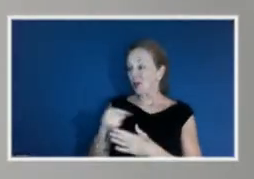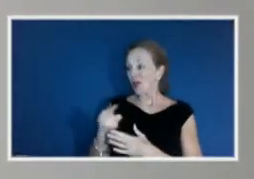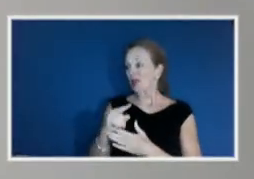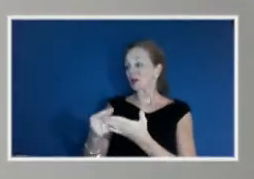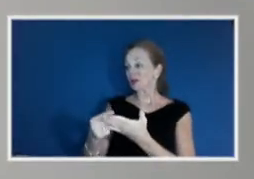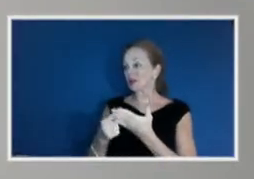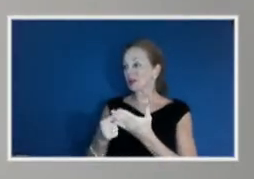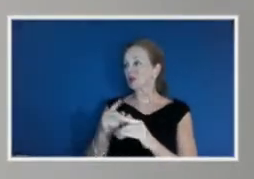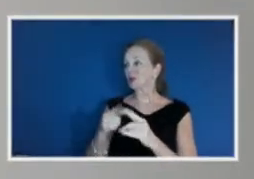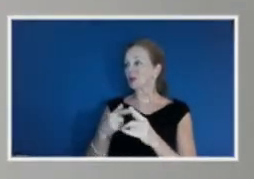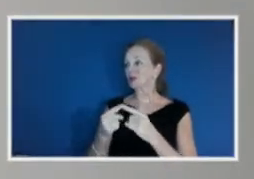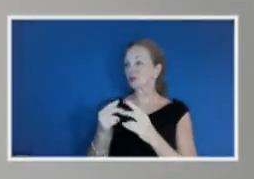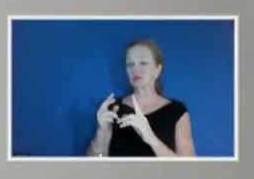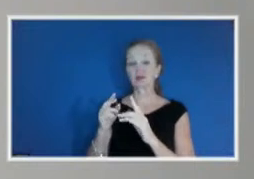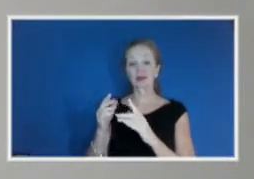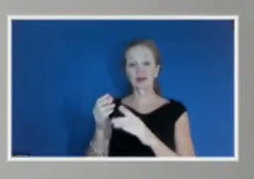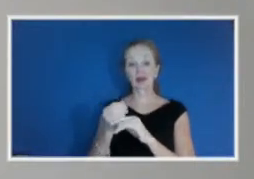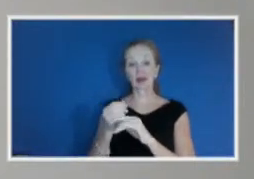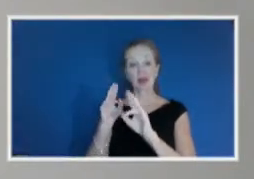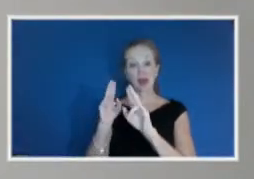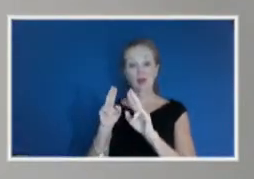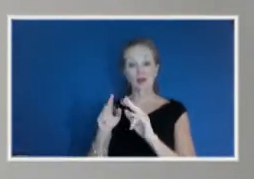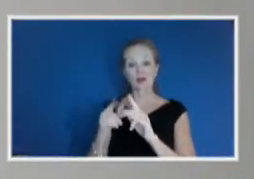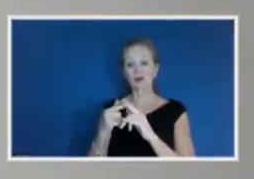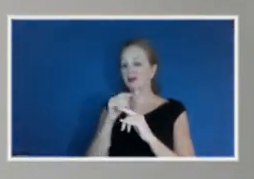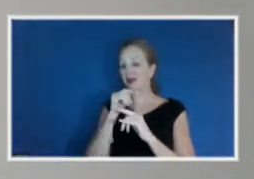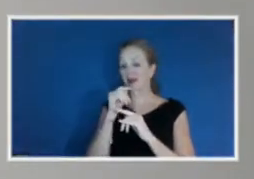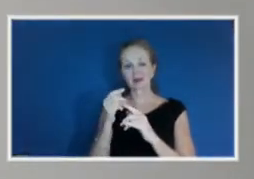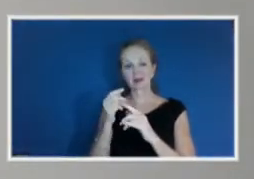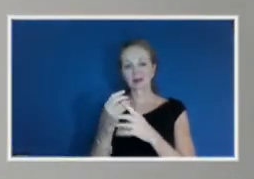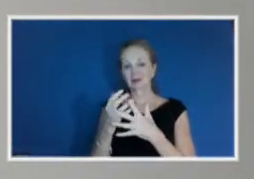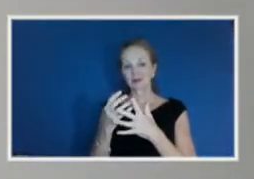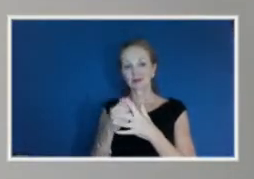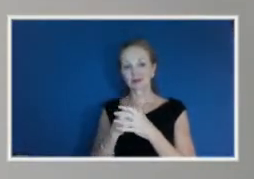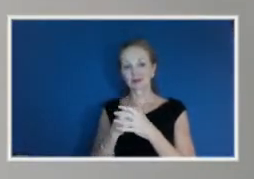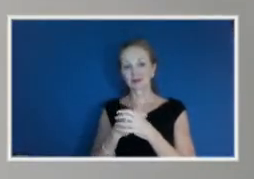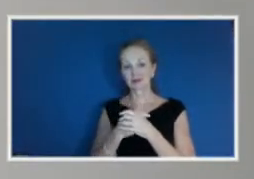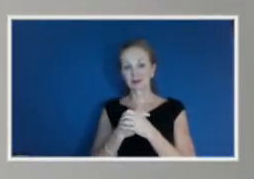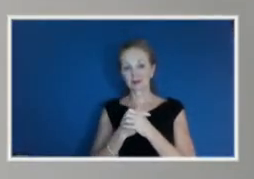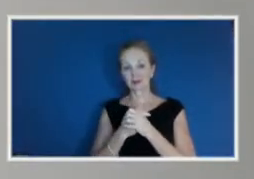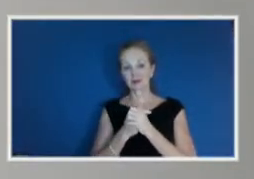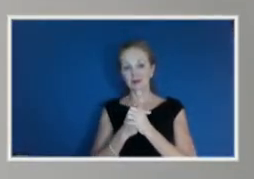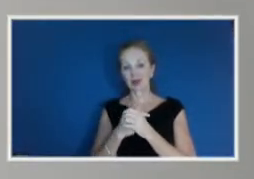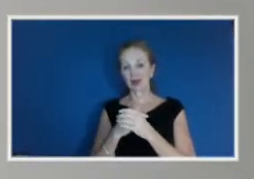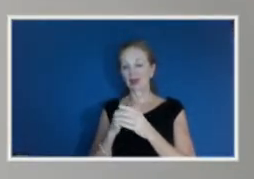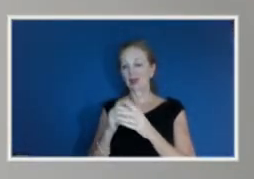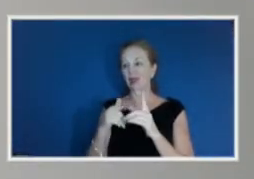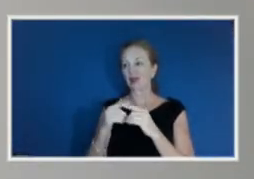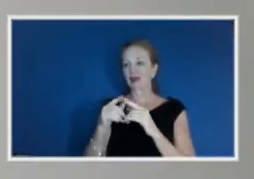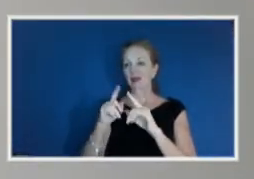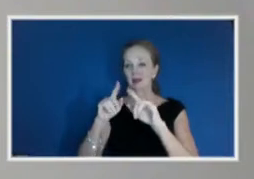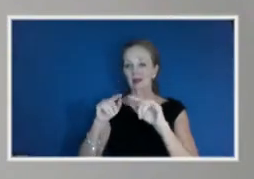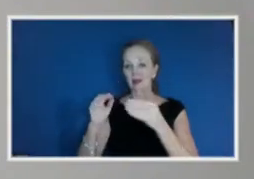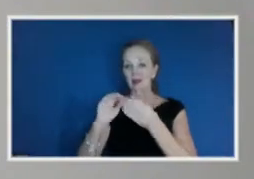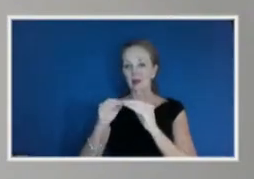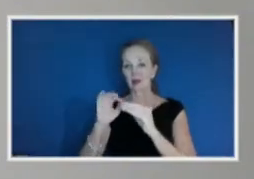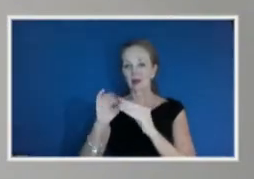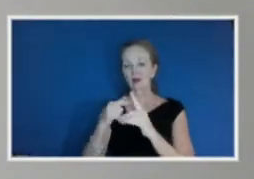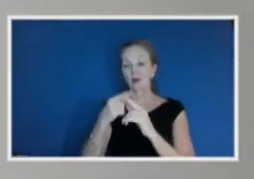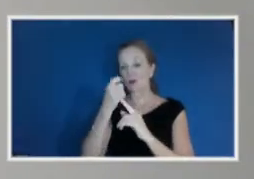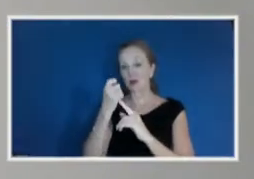those applications, we don't necessarily get the demographics in that sense because